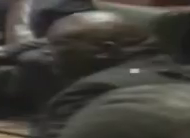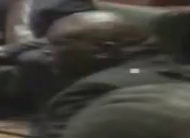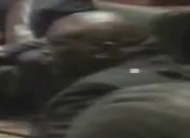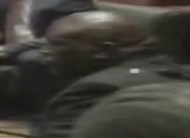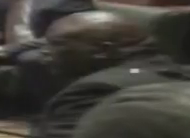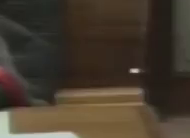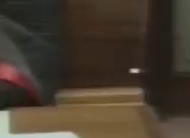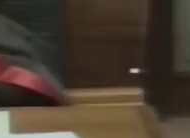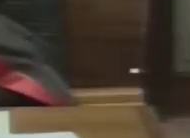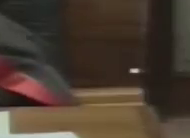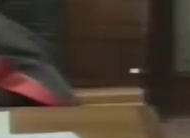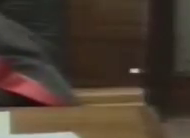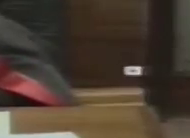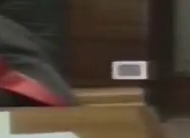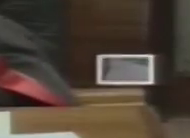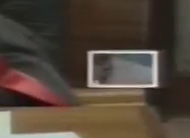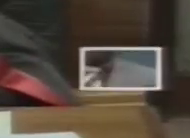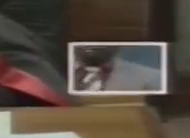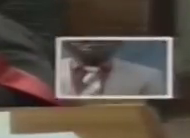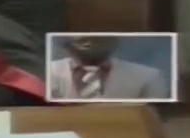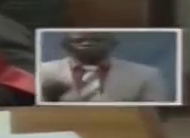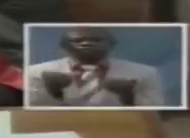acting lead of government business